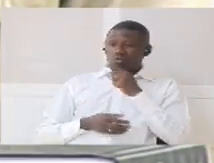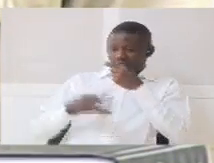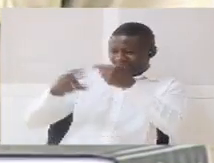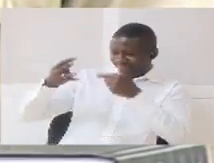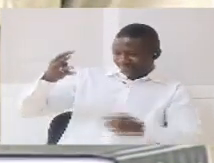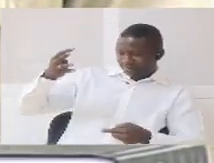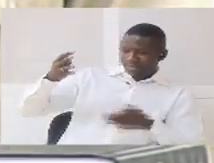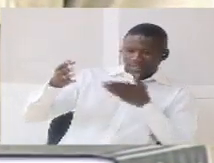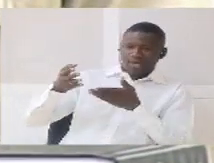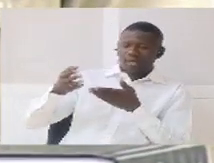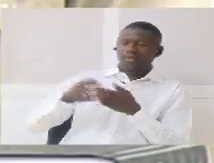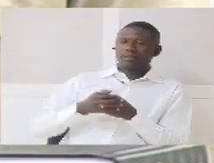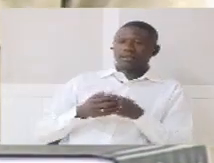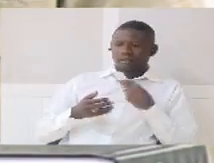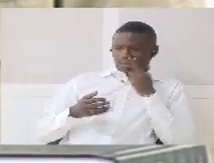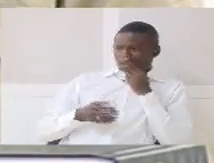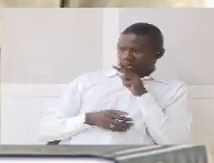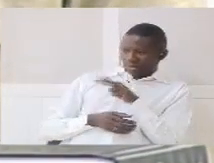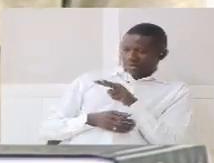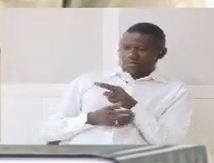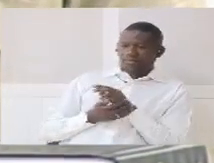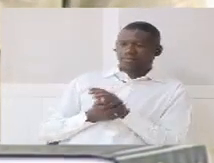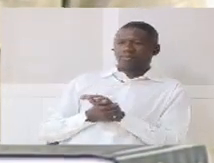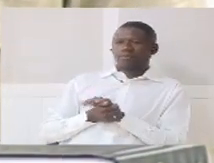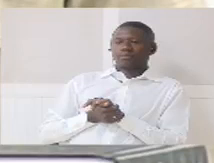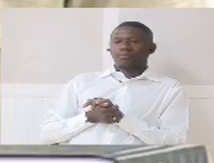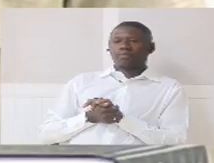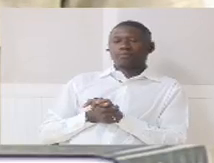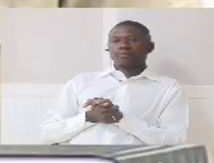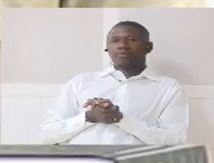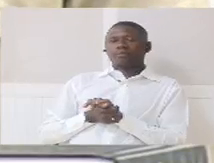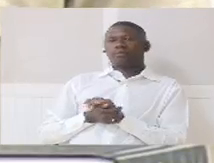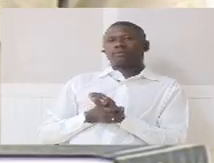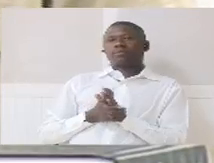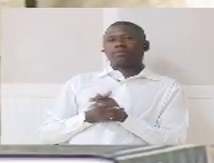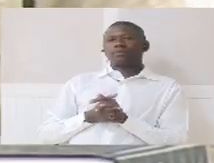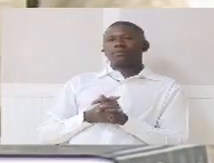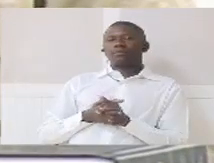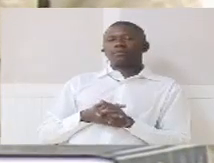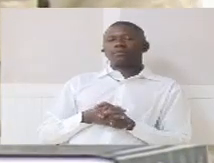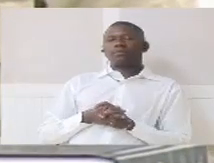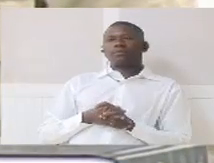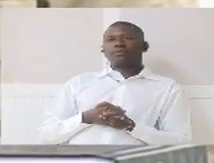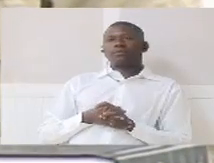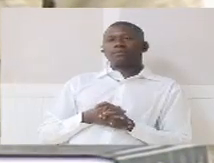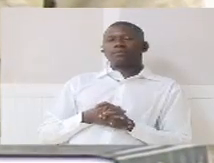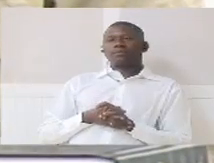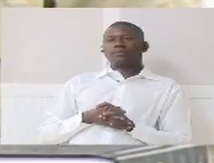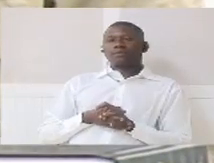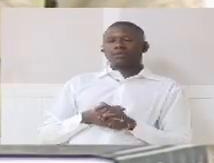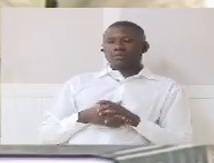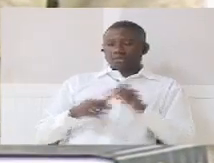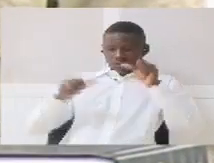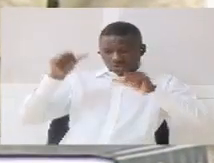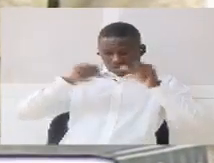on the list. Ali Jibe, it means term served, term balance. And in remaining from coming KJ. Check out